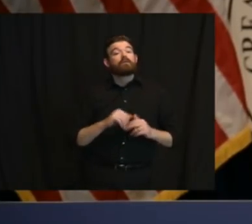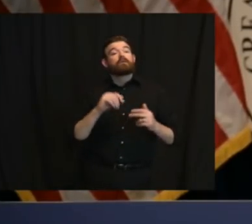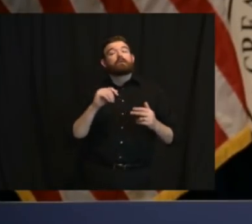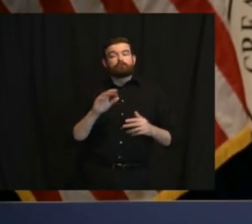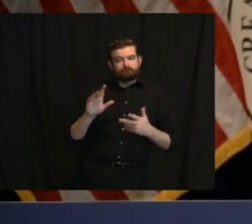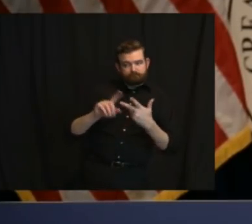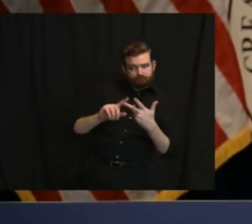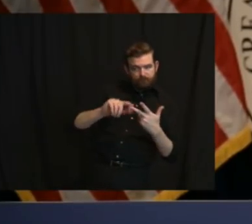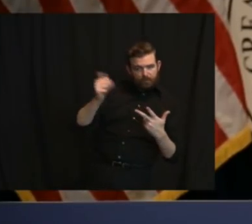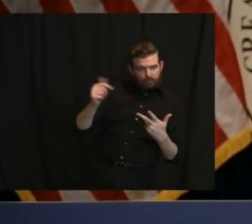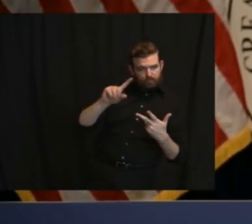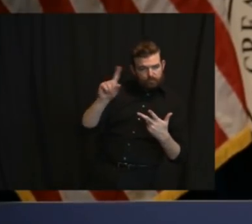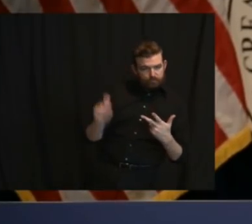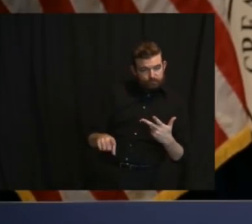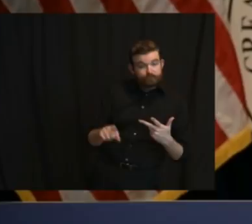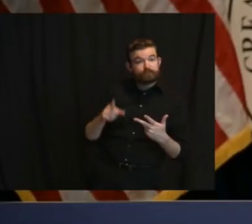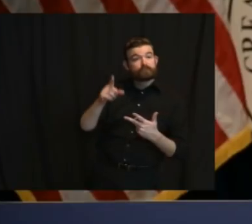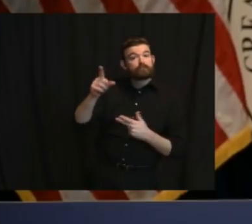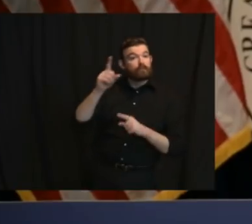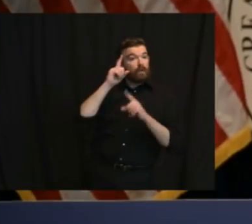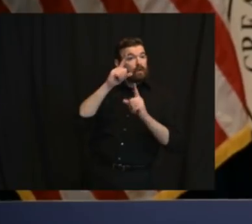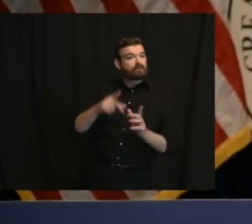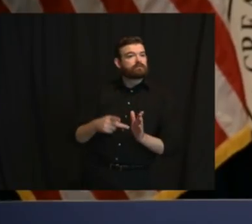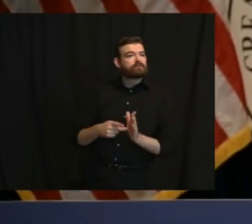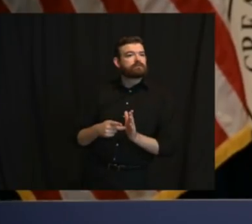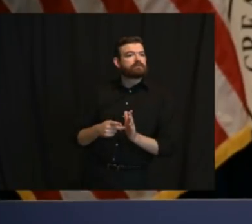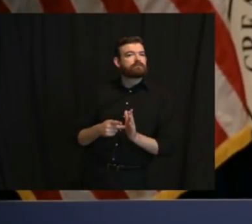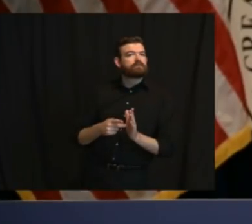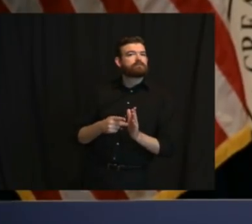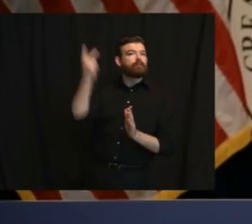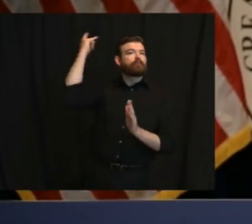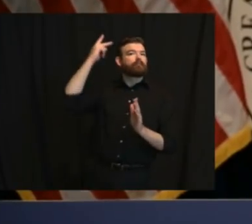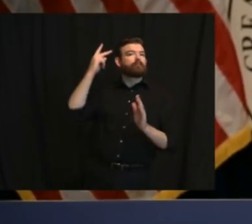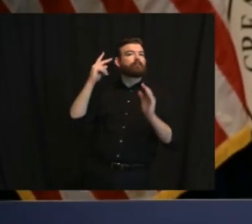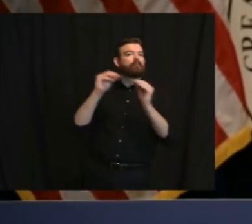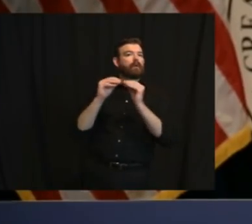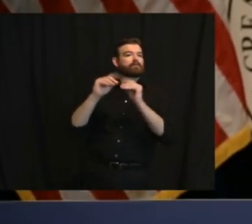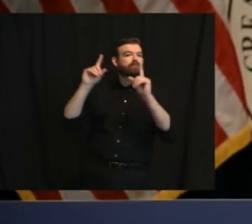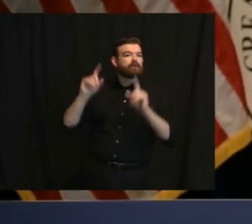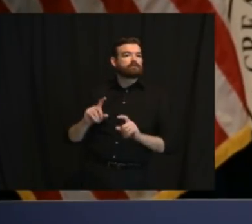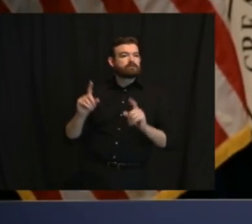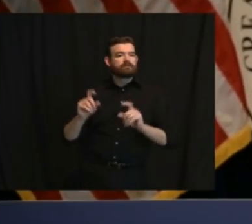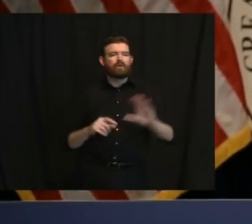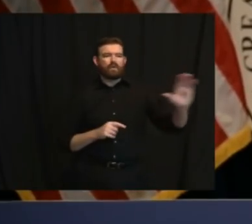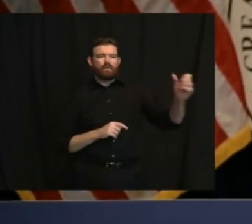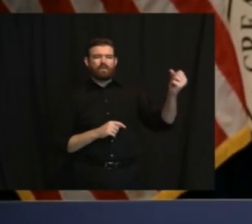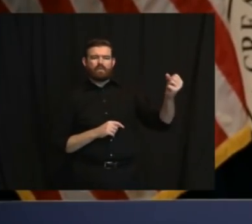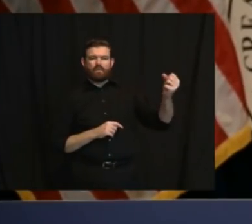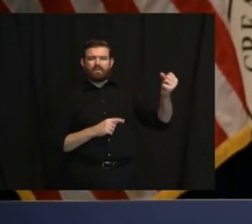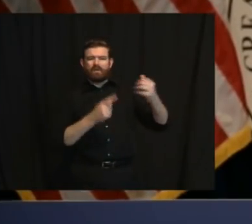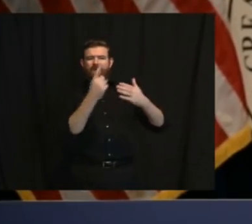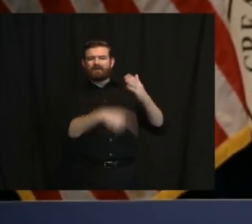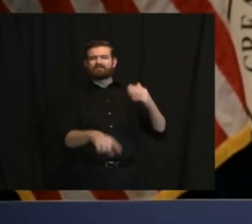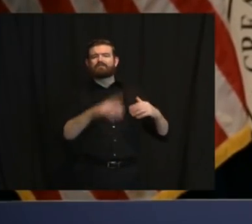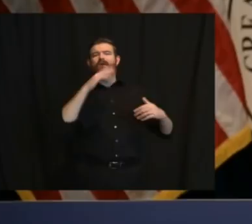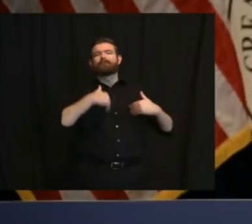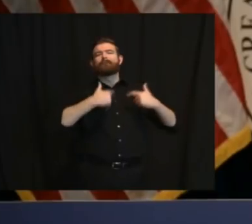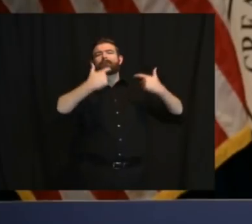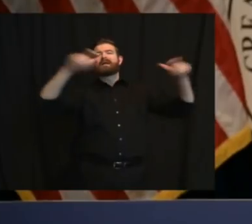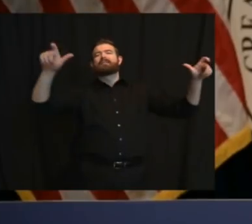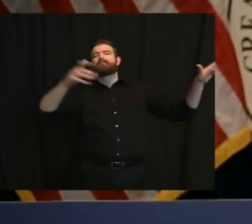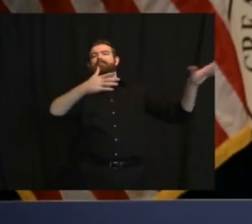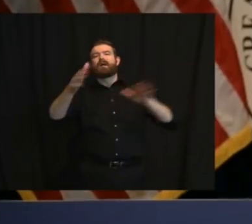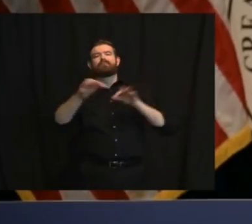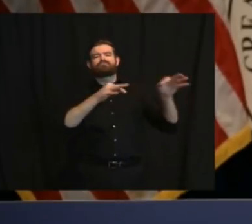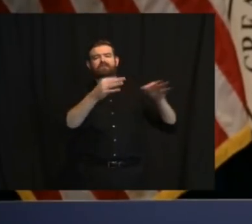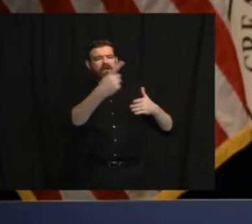double testing, can you say how that's going? Where are we on You're going to hear about that early week. I'll leave it till then. Okay. And then just one more